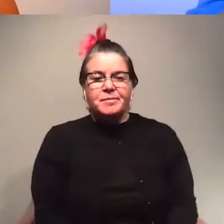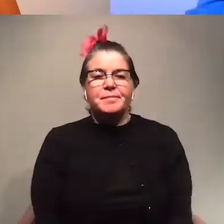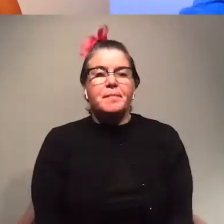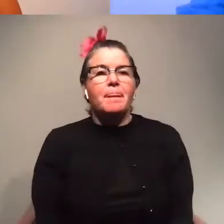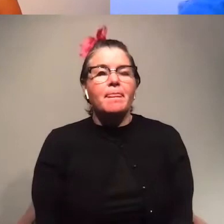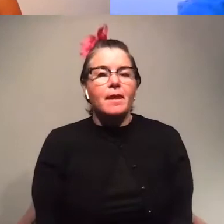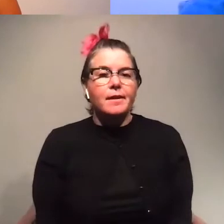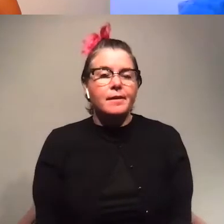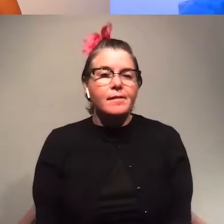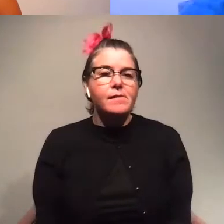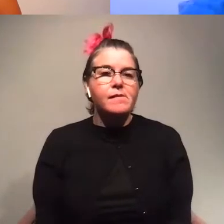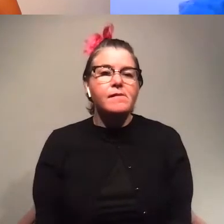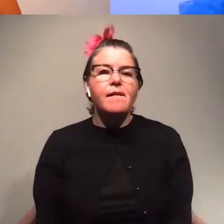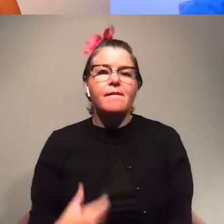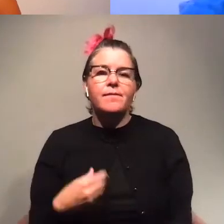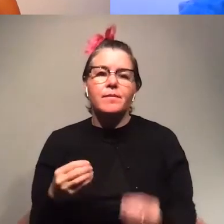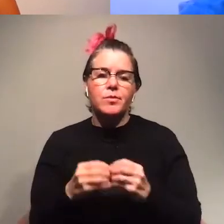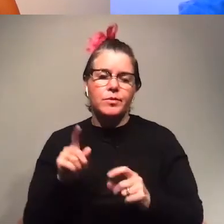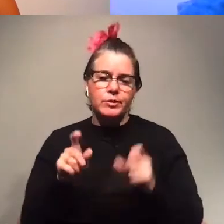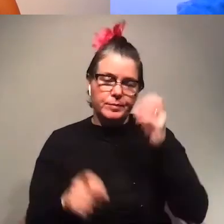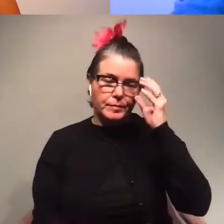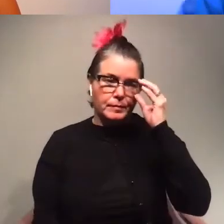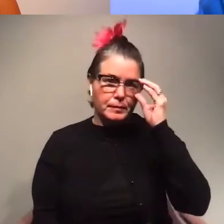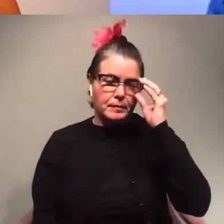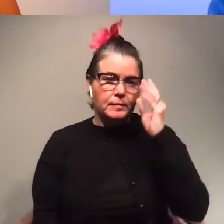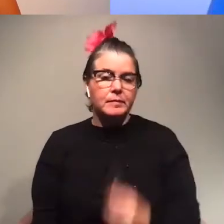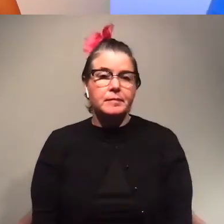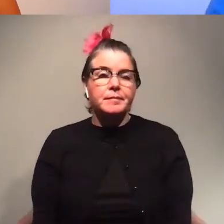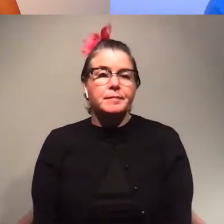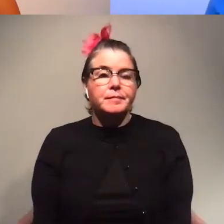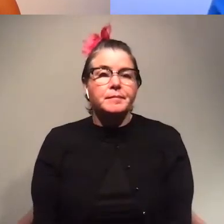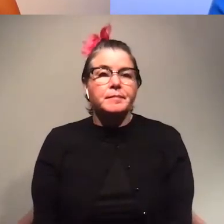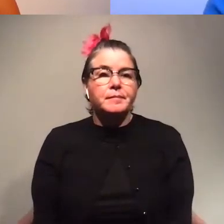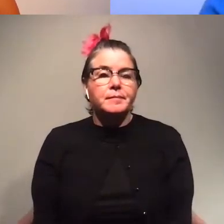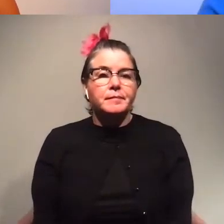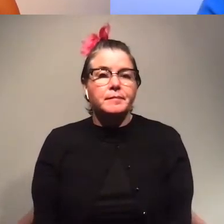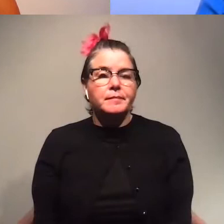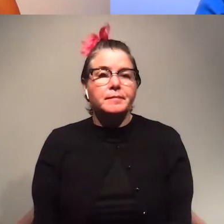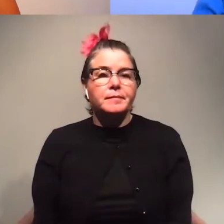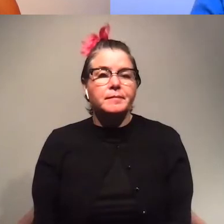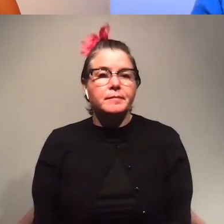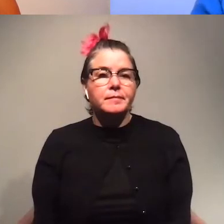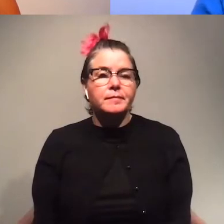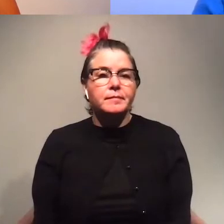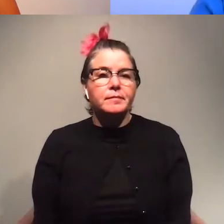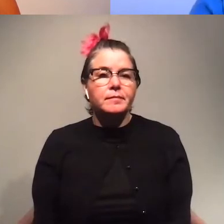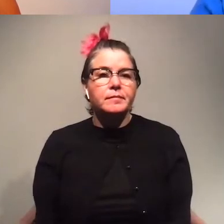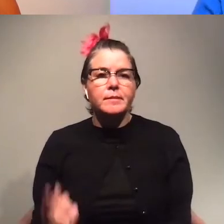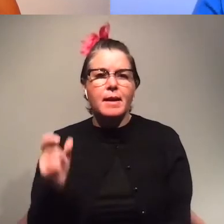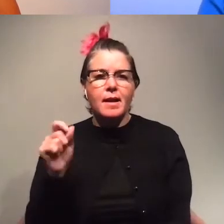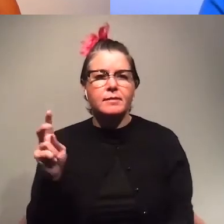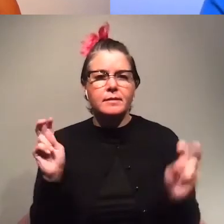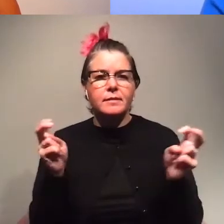Yeah, and so we've got a couple here, this one first and then we'll do some cool random questions. Someone's asking the topic of